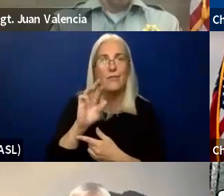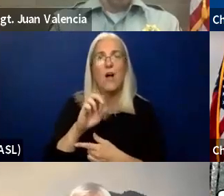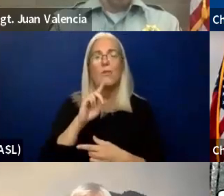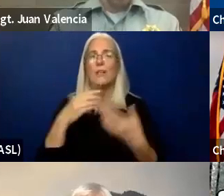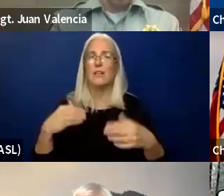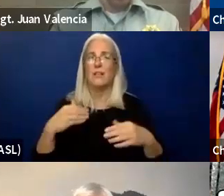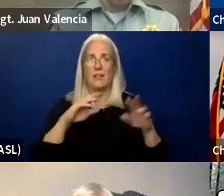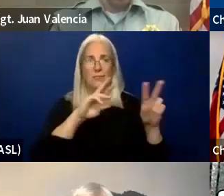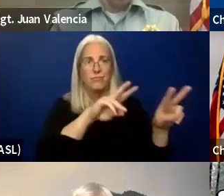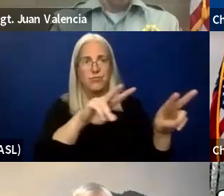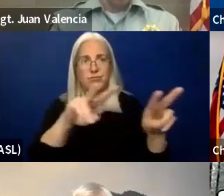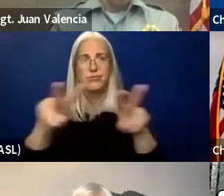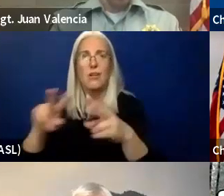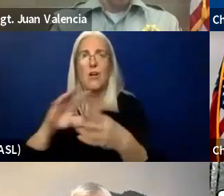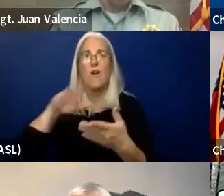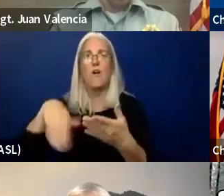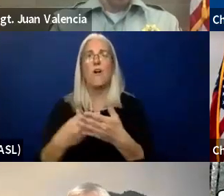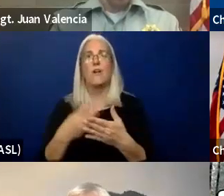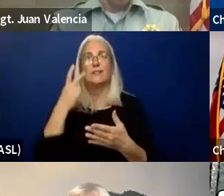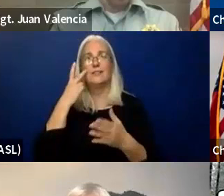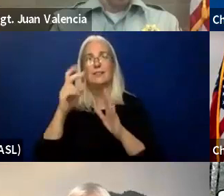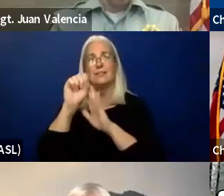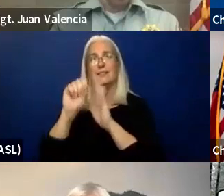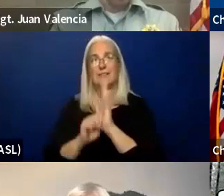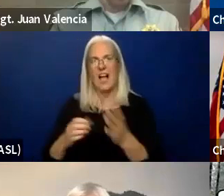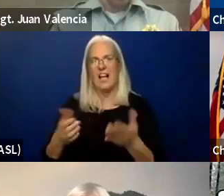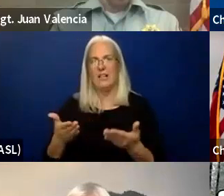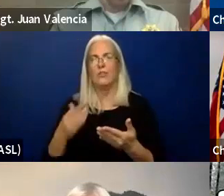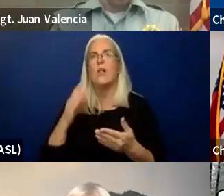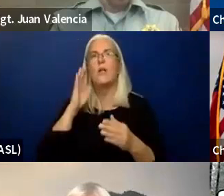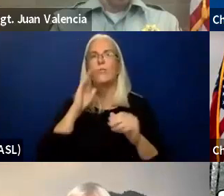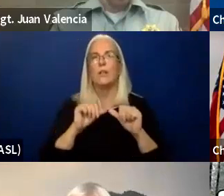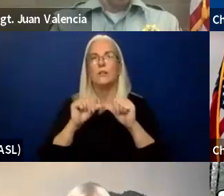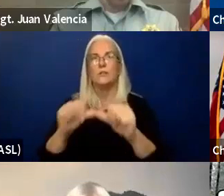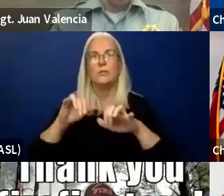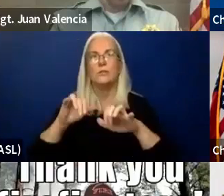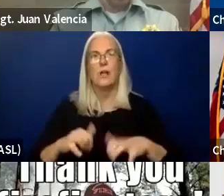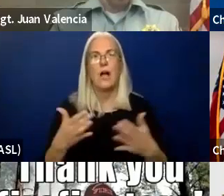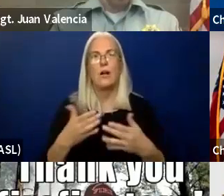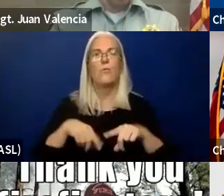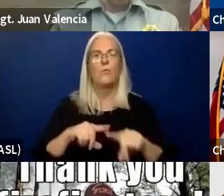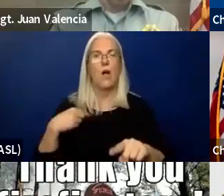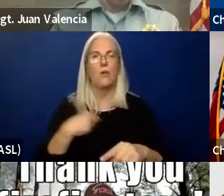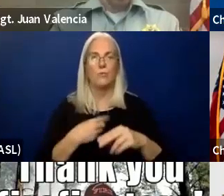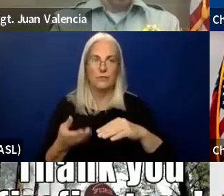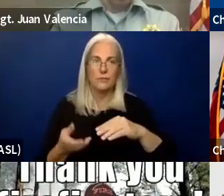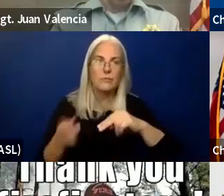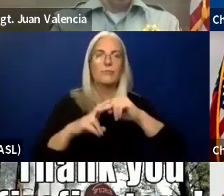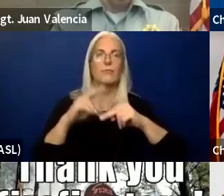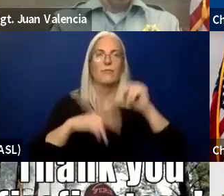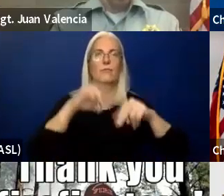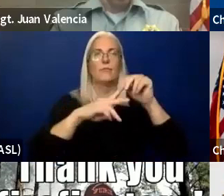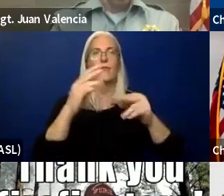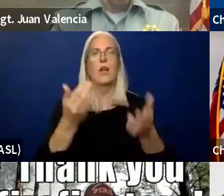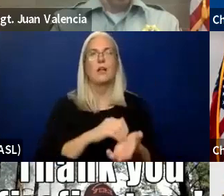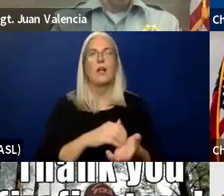here now and as we rebuild our community. We'd like to be able to focus on the issue of insurance. If you have lost your home, said it